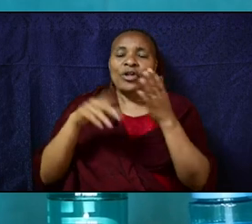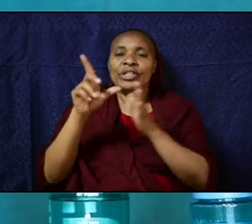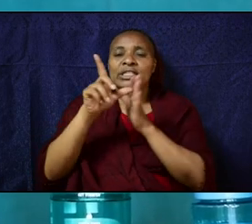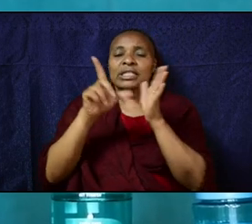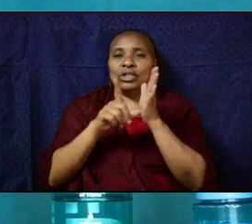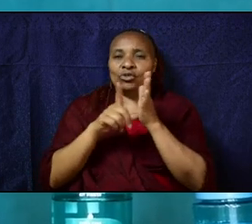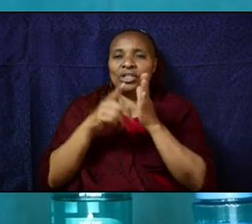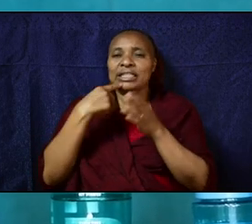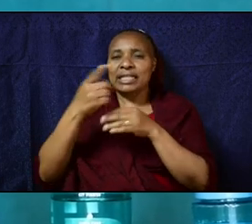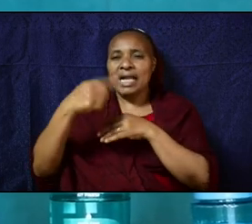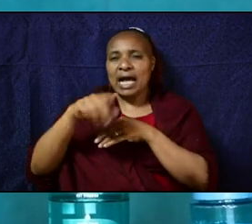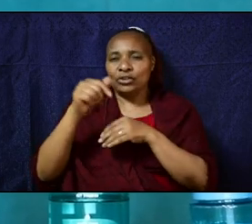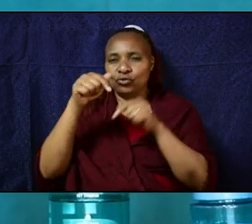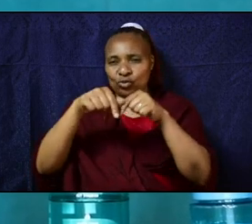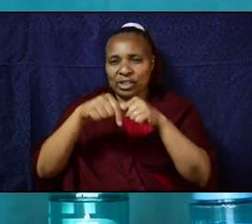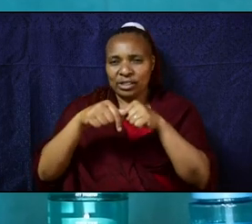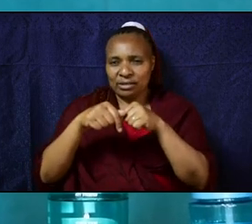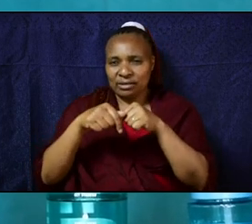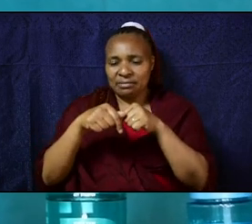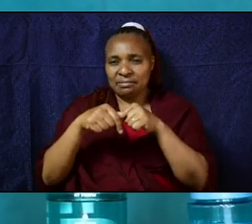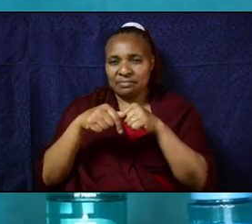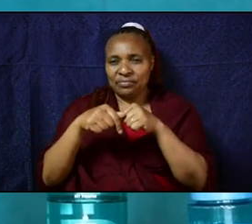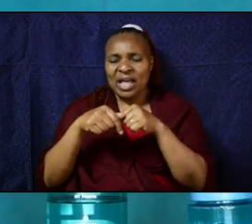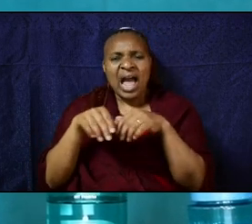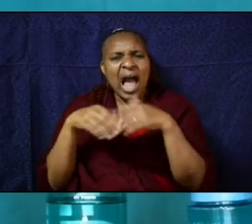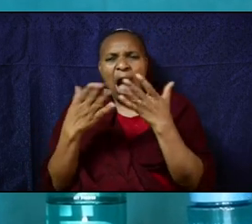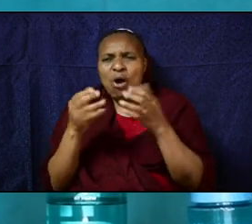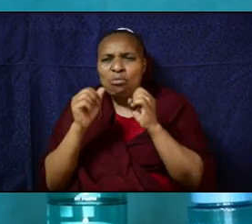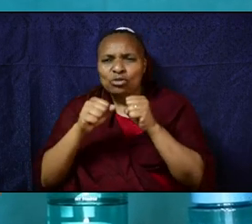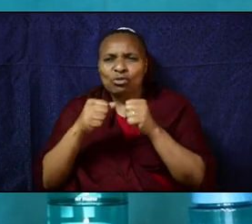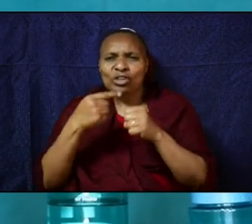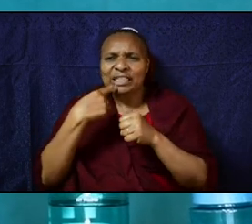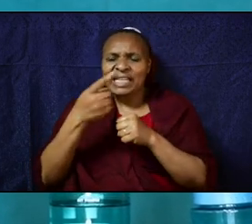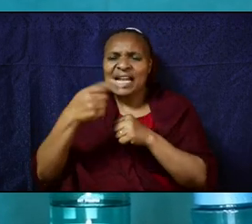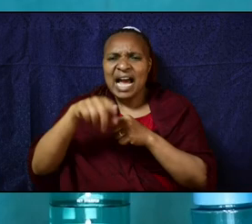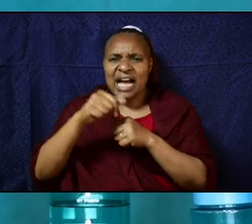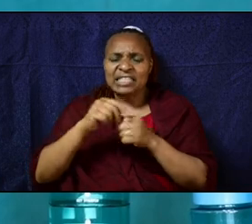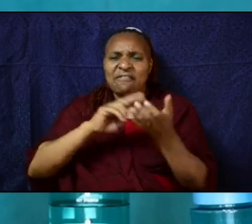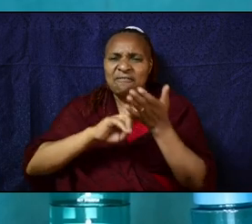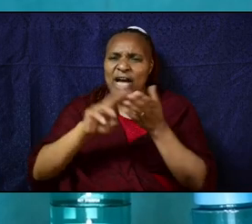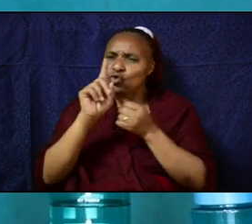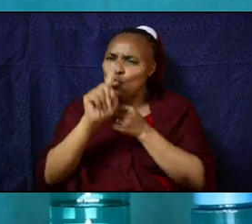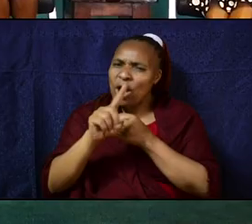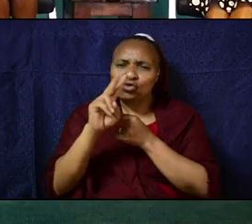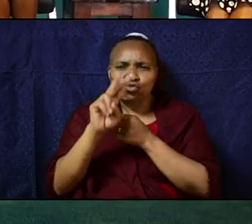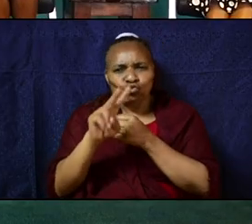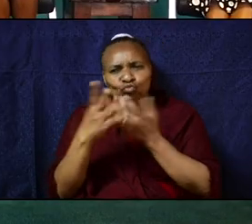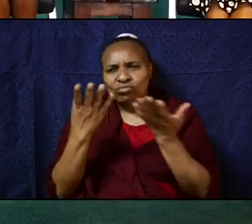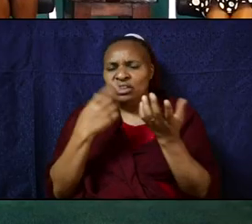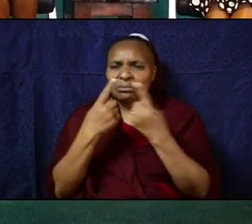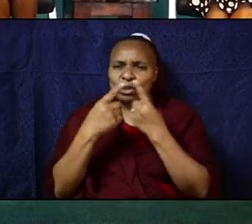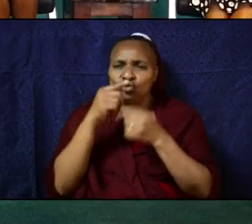lessons tell us today. Brenda, probably can tell us a verse or two that speaks to you.